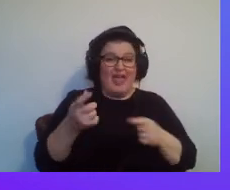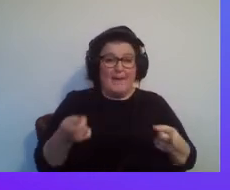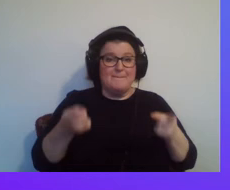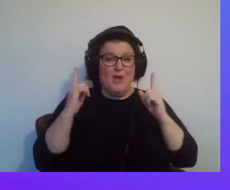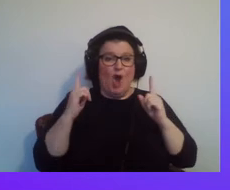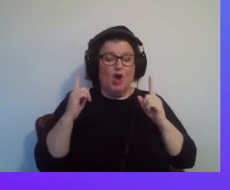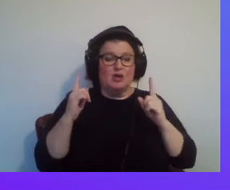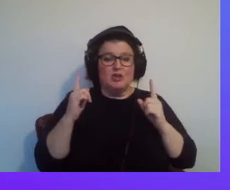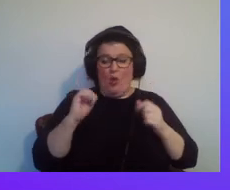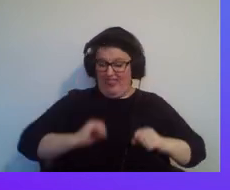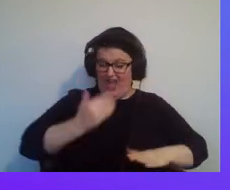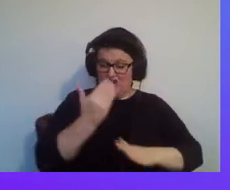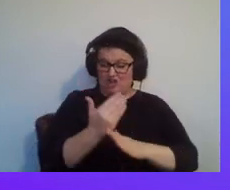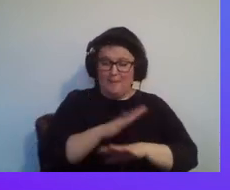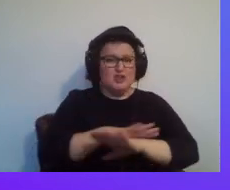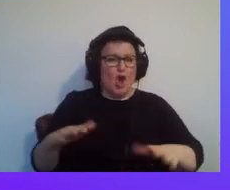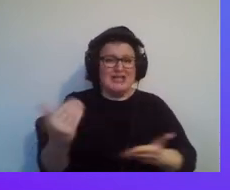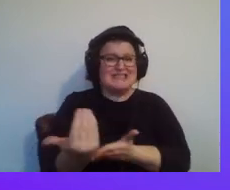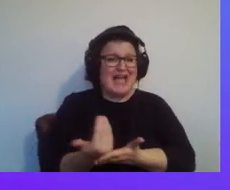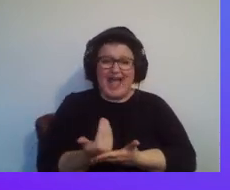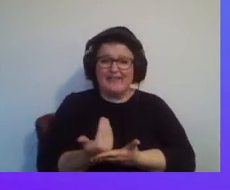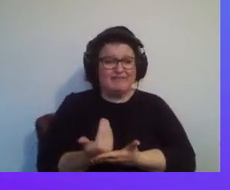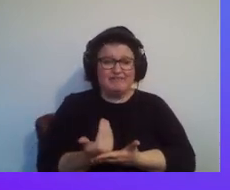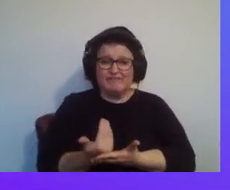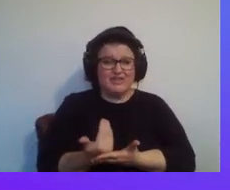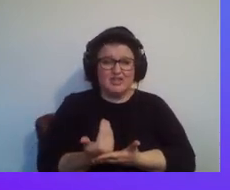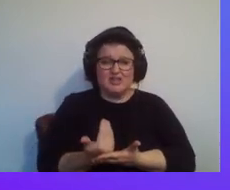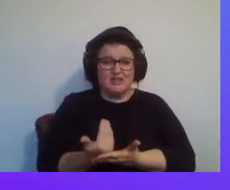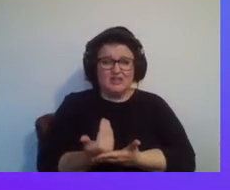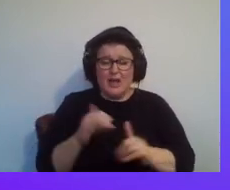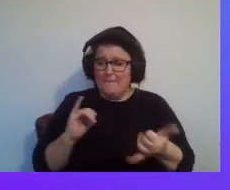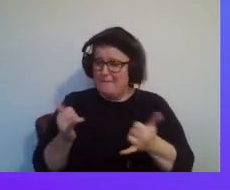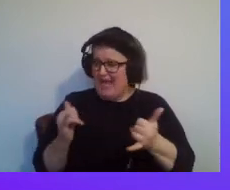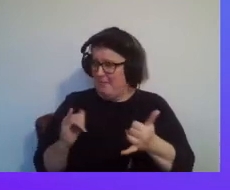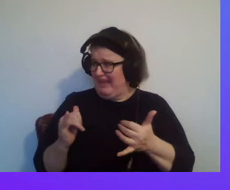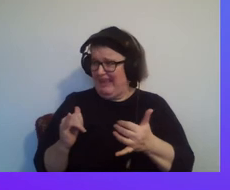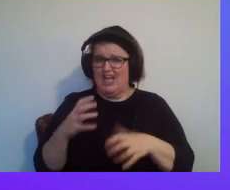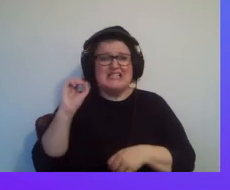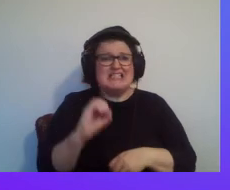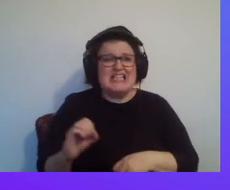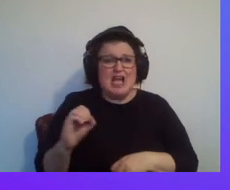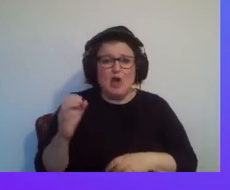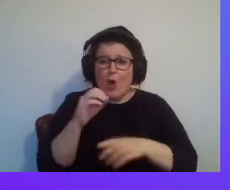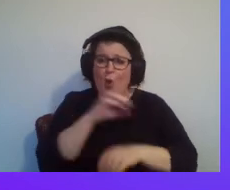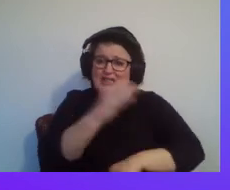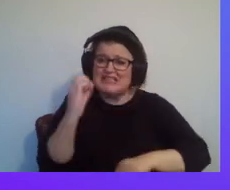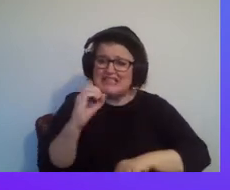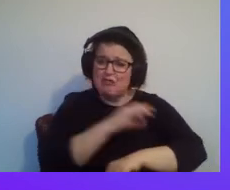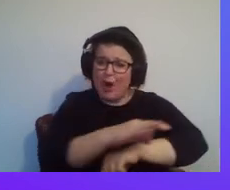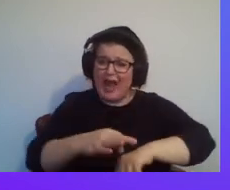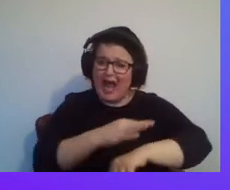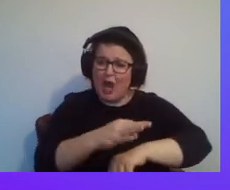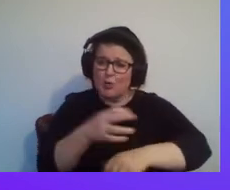know, people in the community that I serve in my regeneration program, they're saying to my